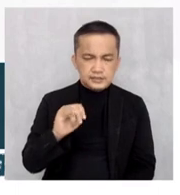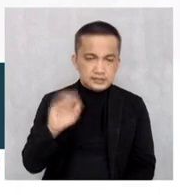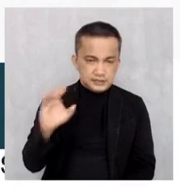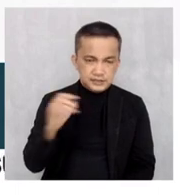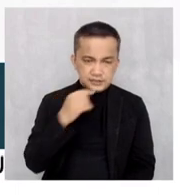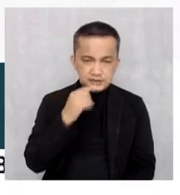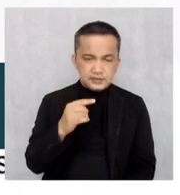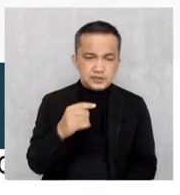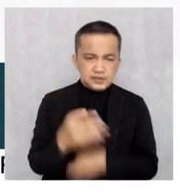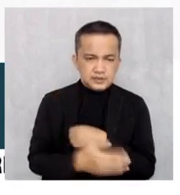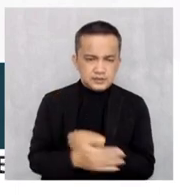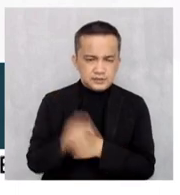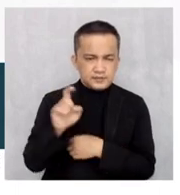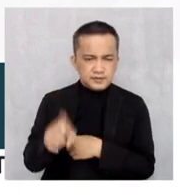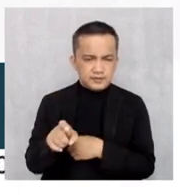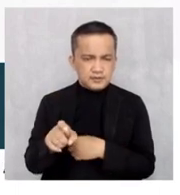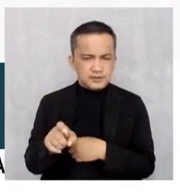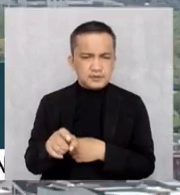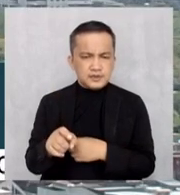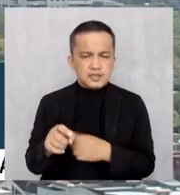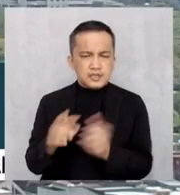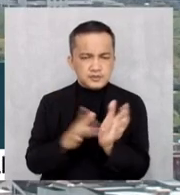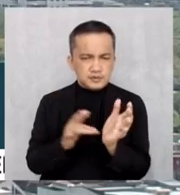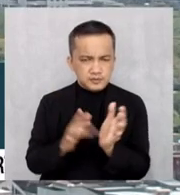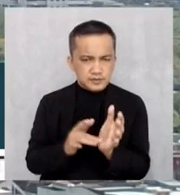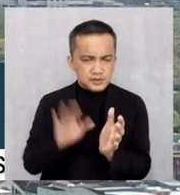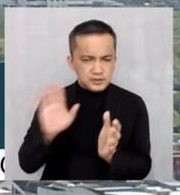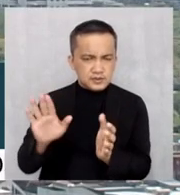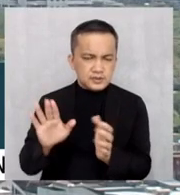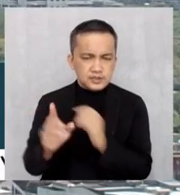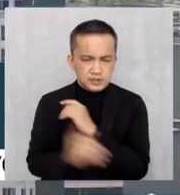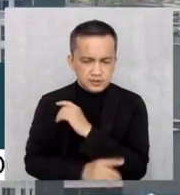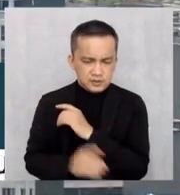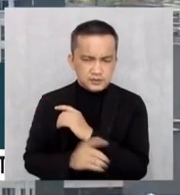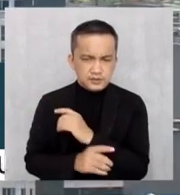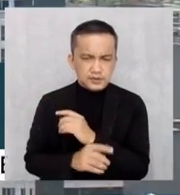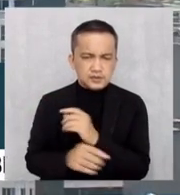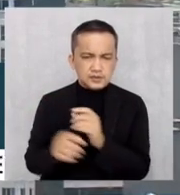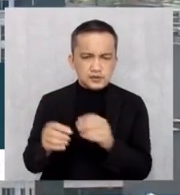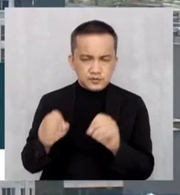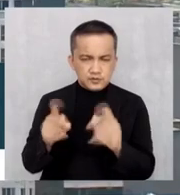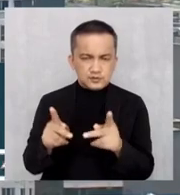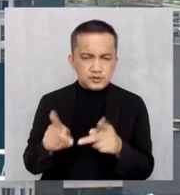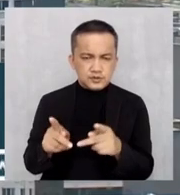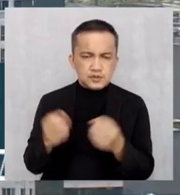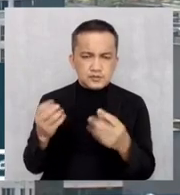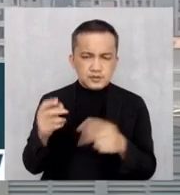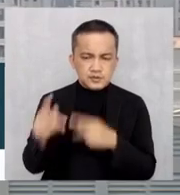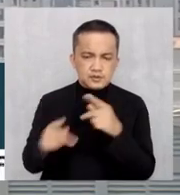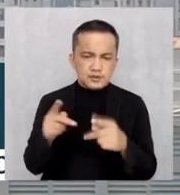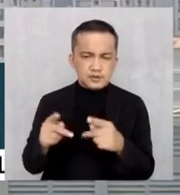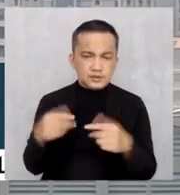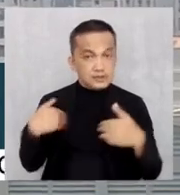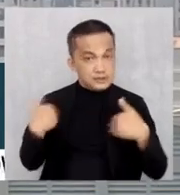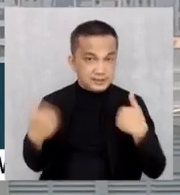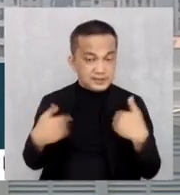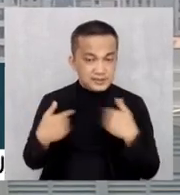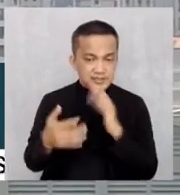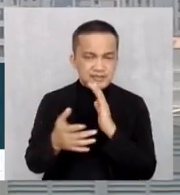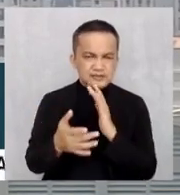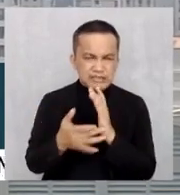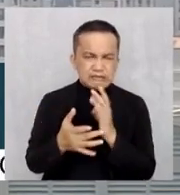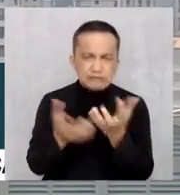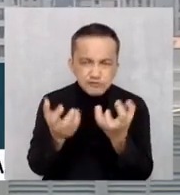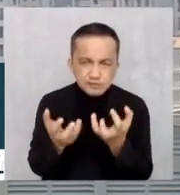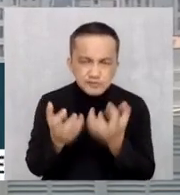country should take advantage of its demographic window, with majority of the population being young and tech-savvy. He